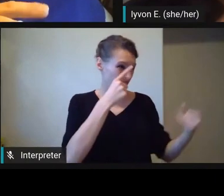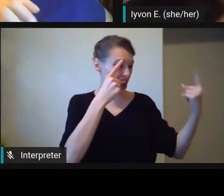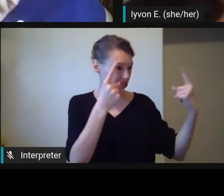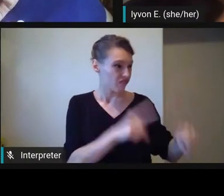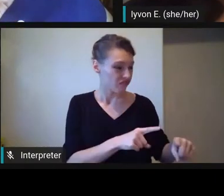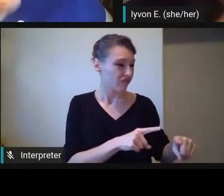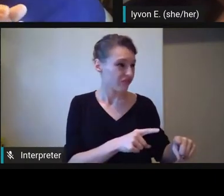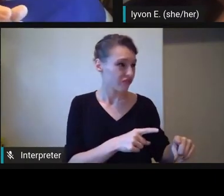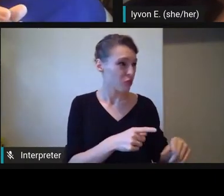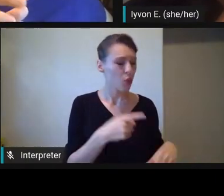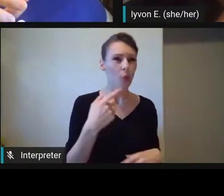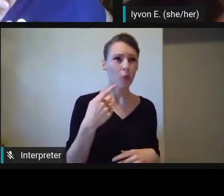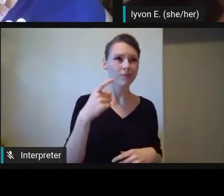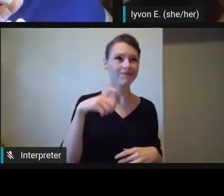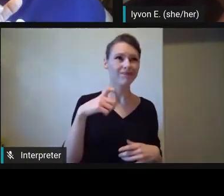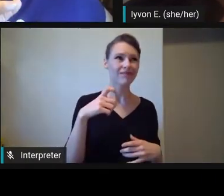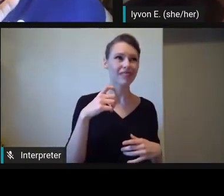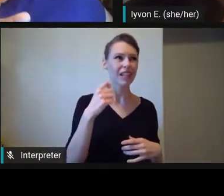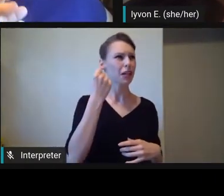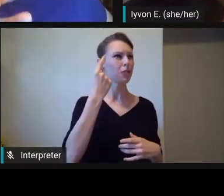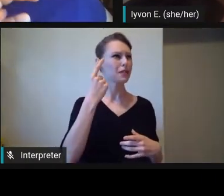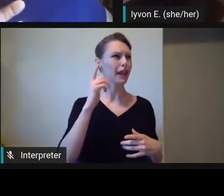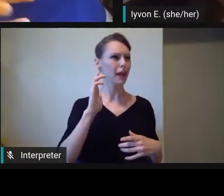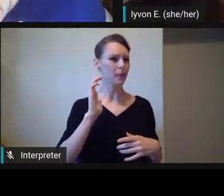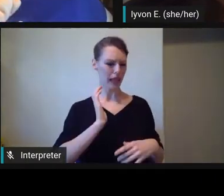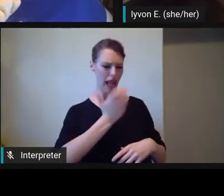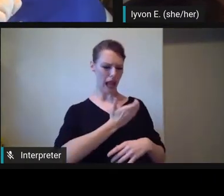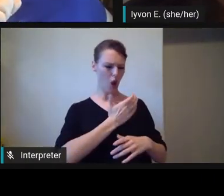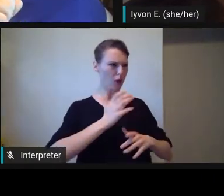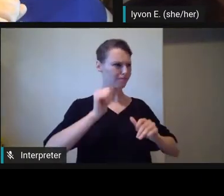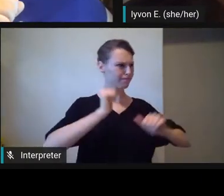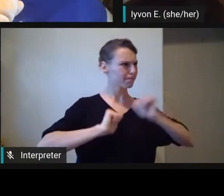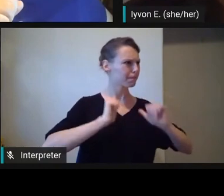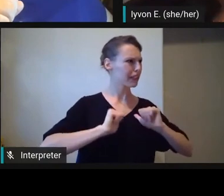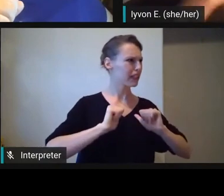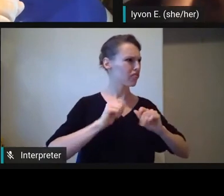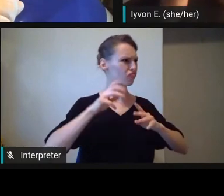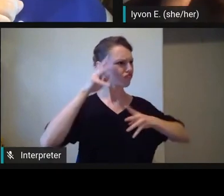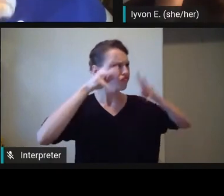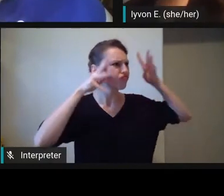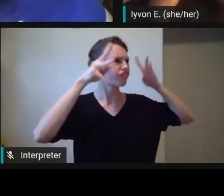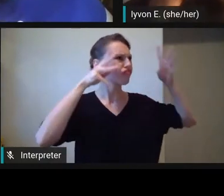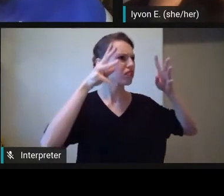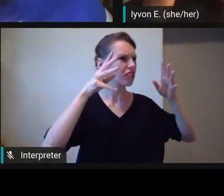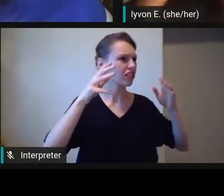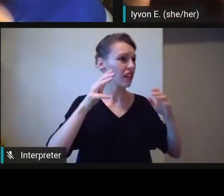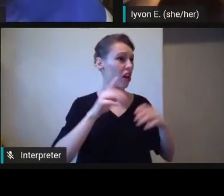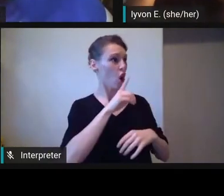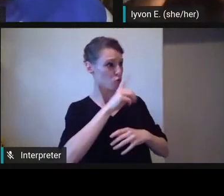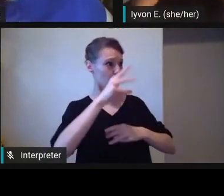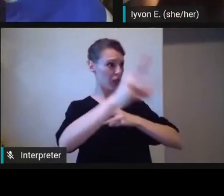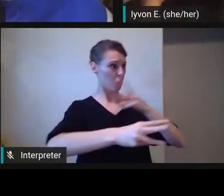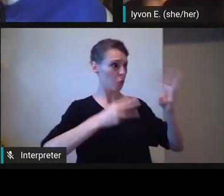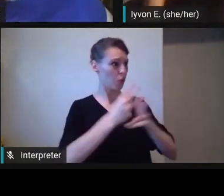create in the context of a larger cultural world. Because that's what we're